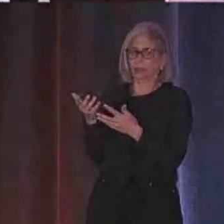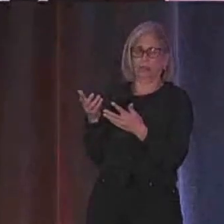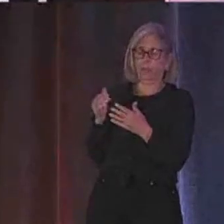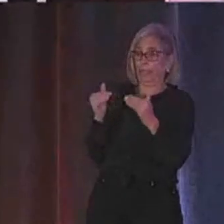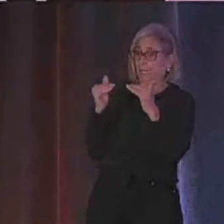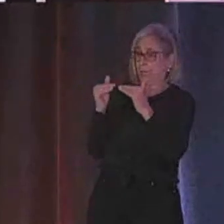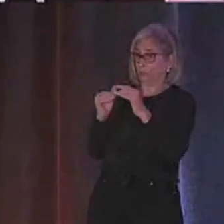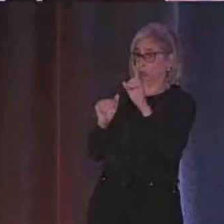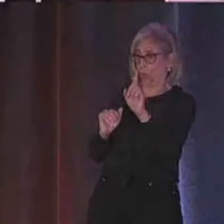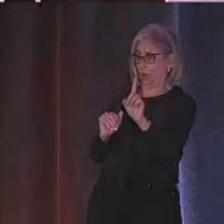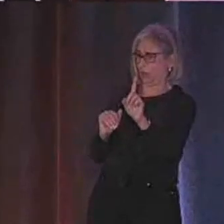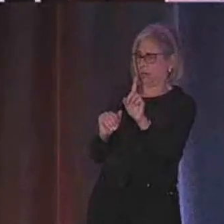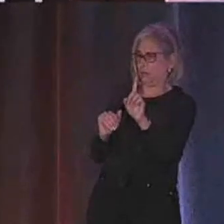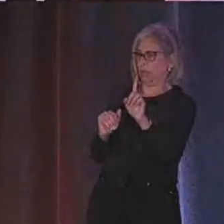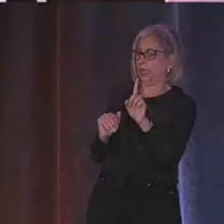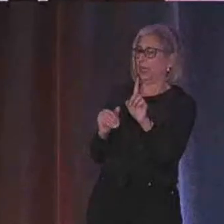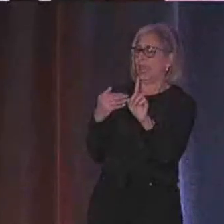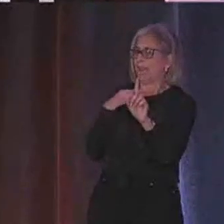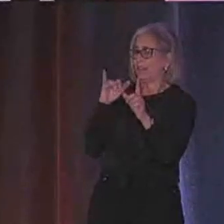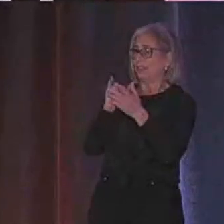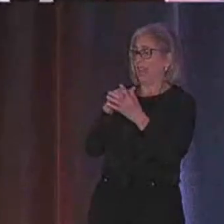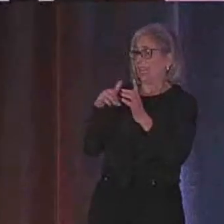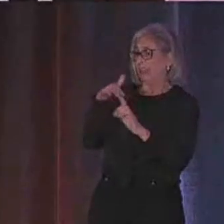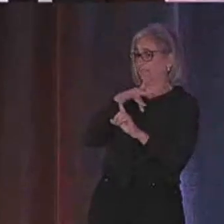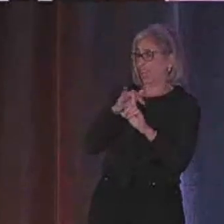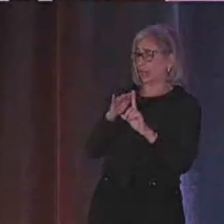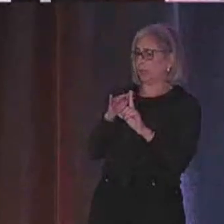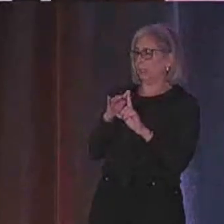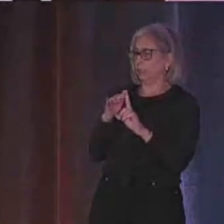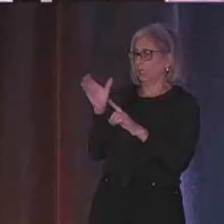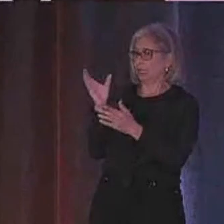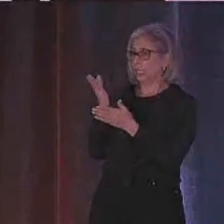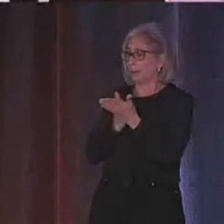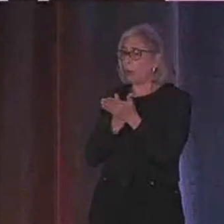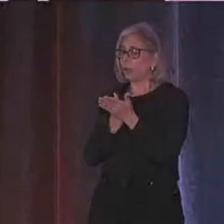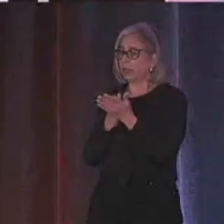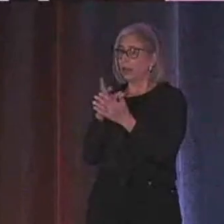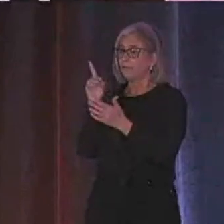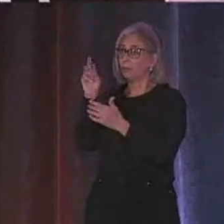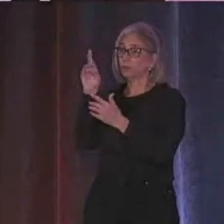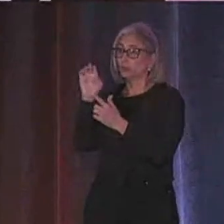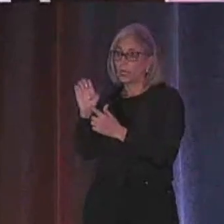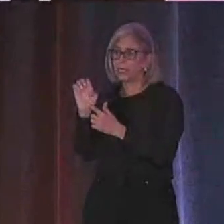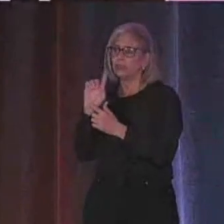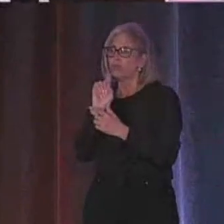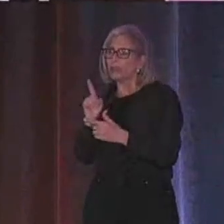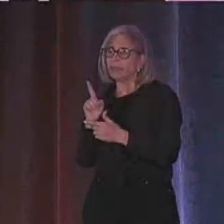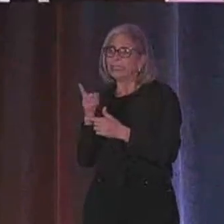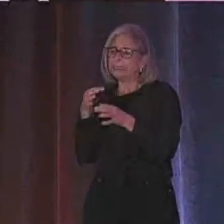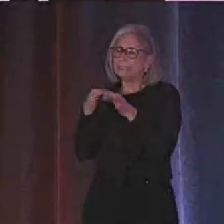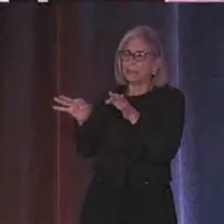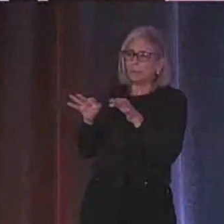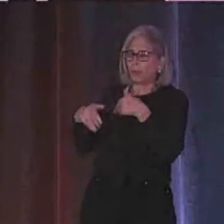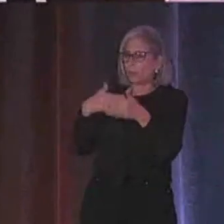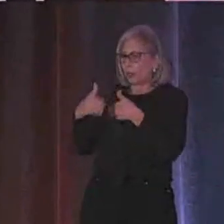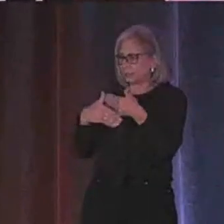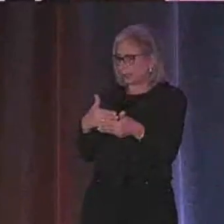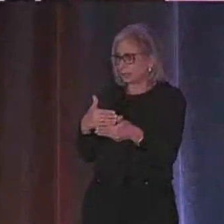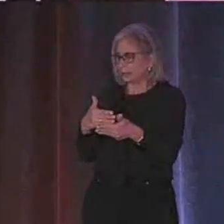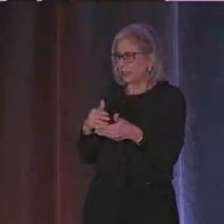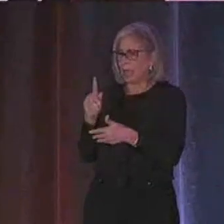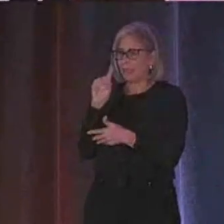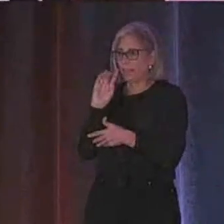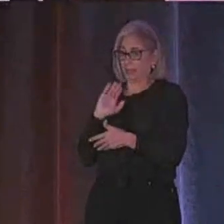to 1, and then having that environment component from Dre to really simplify the whole thing, right? I think